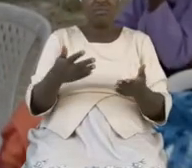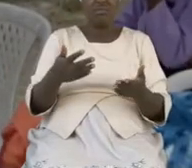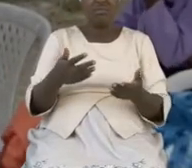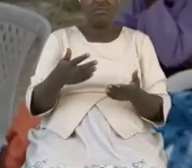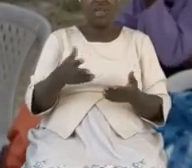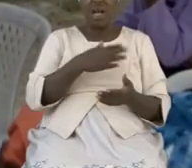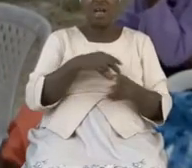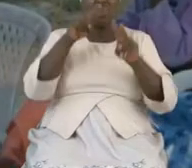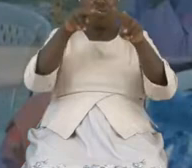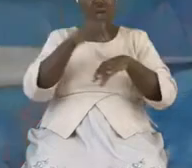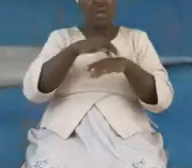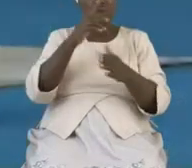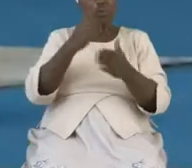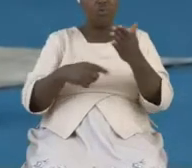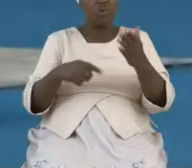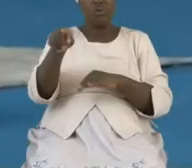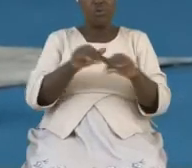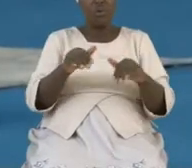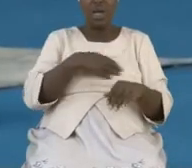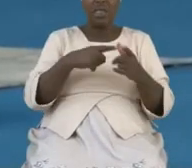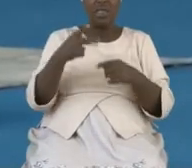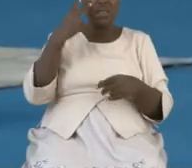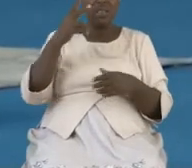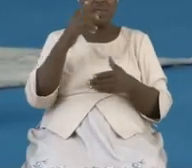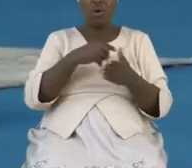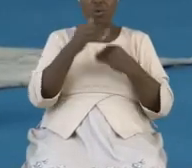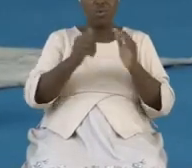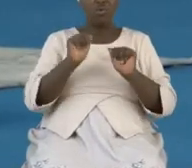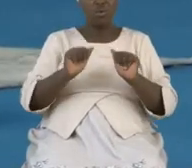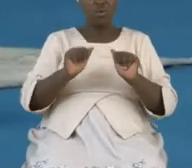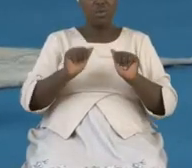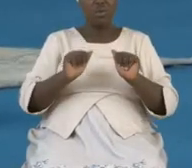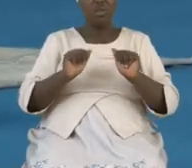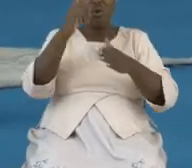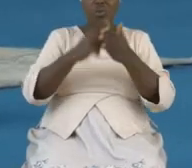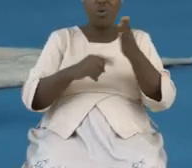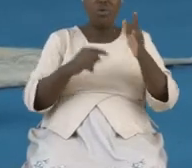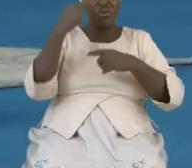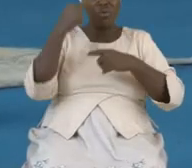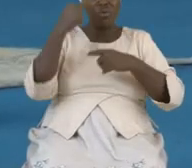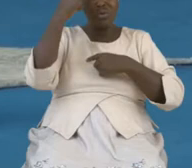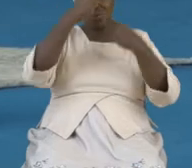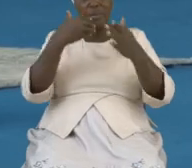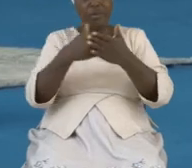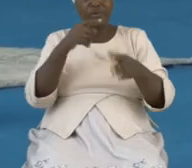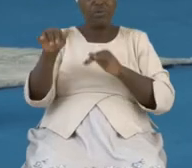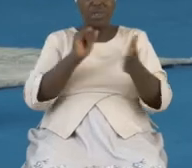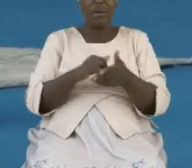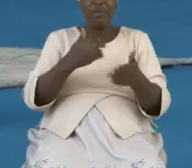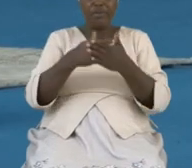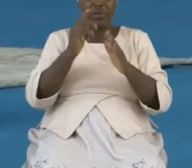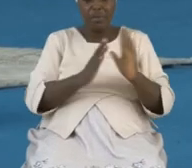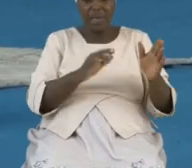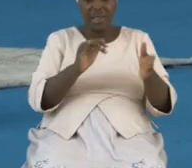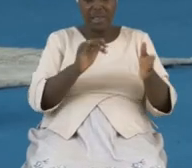do. And look at your consideration. What do you consider before you do that? Before you plan that? Before you act that? Before